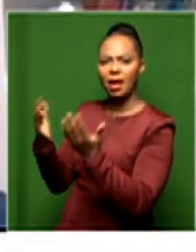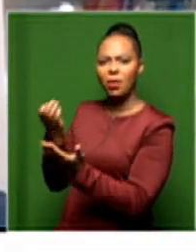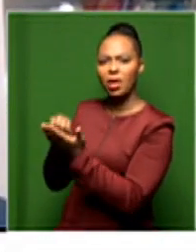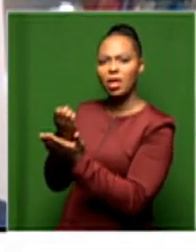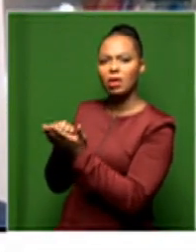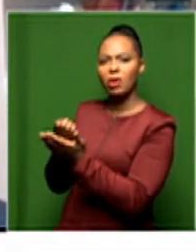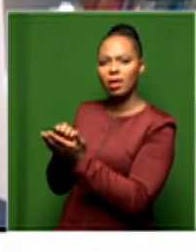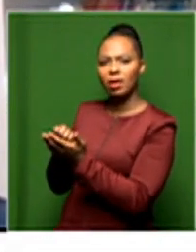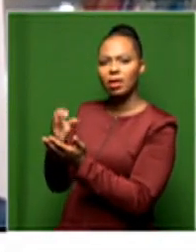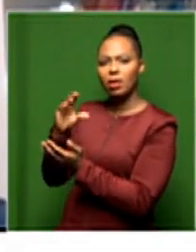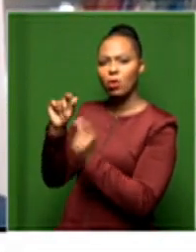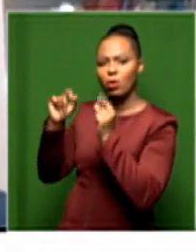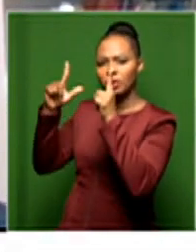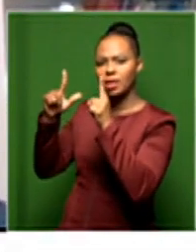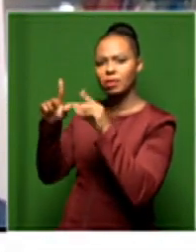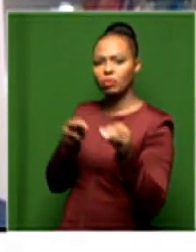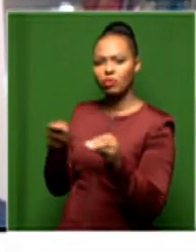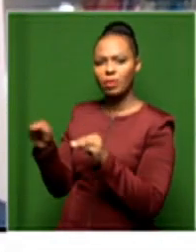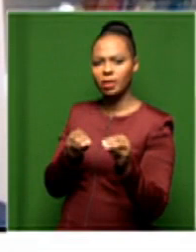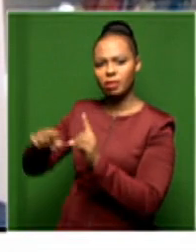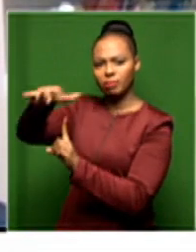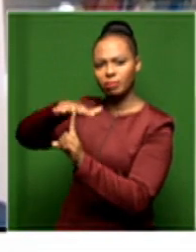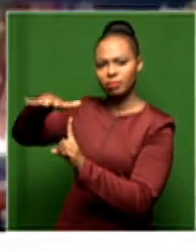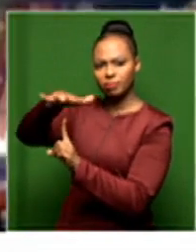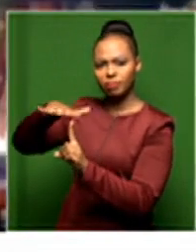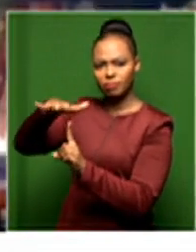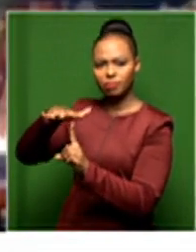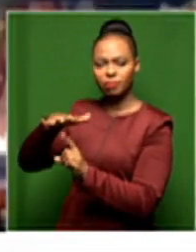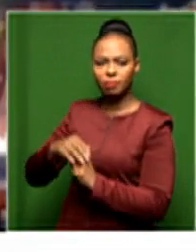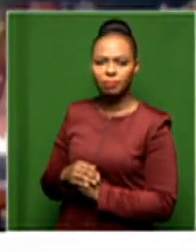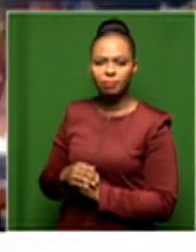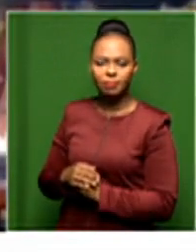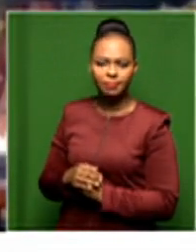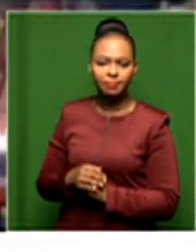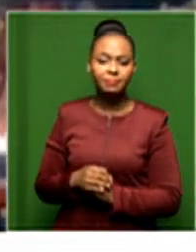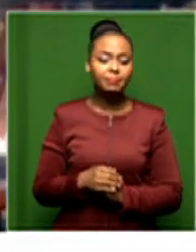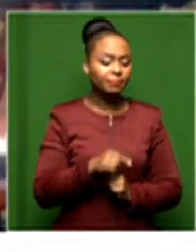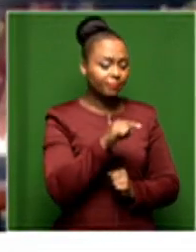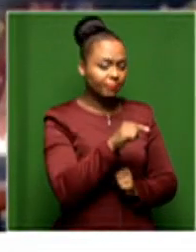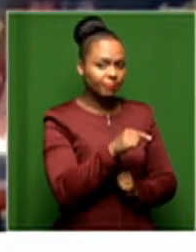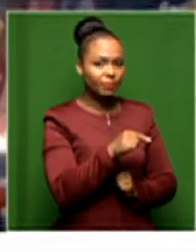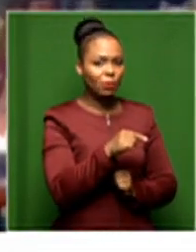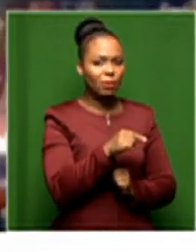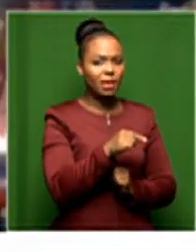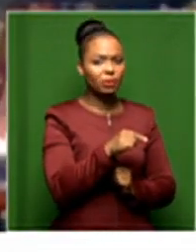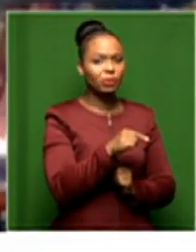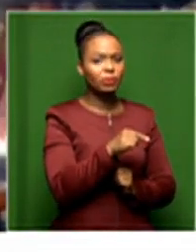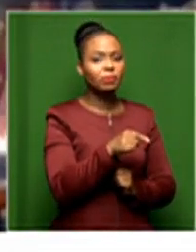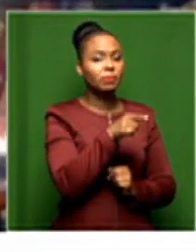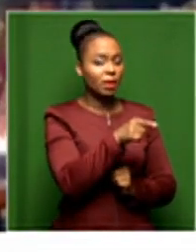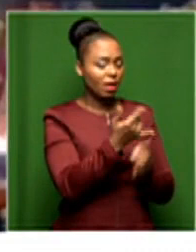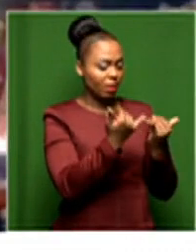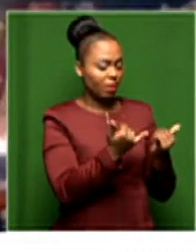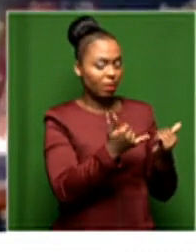Well, can I kick off with how we actually manufacture plastic refuse bags? Because that may give you some context. Be my